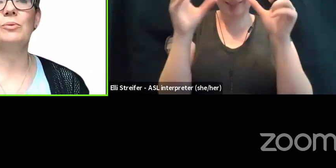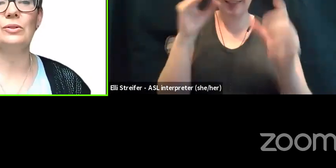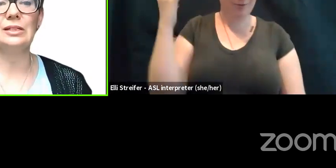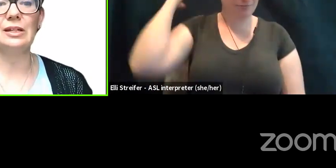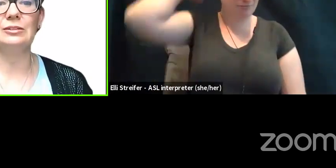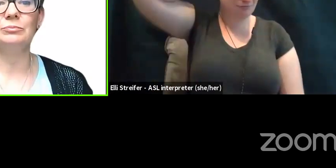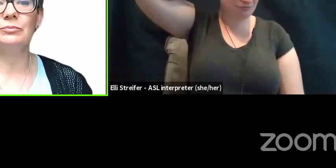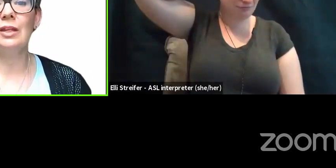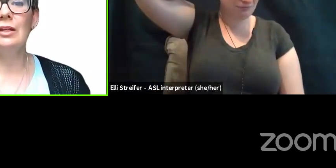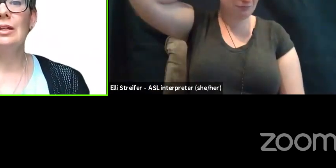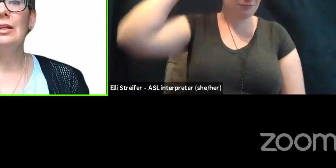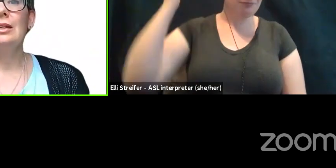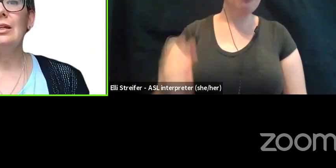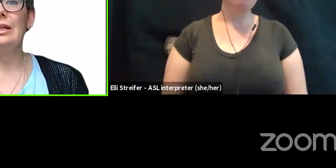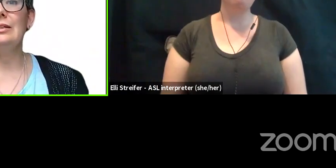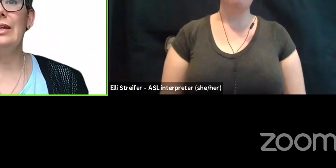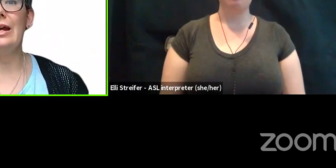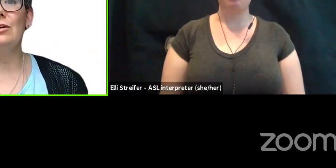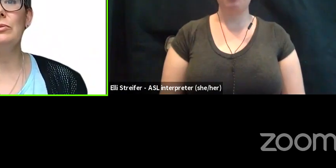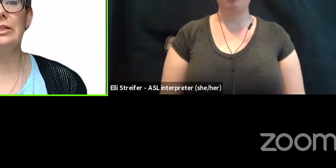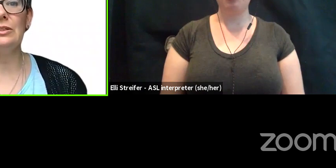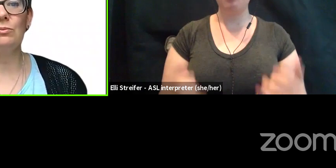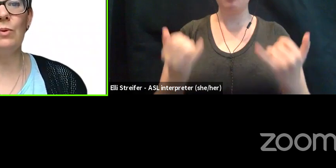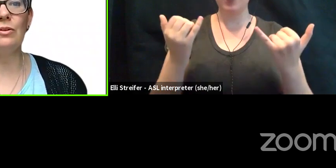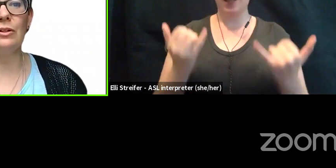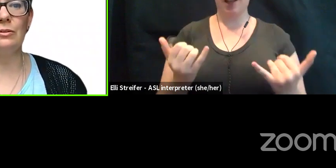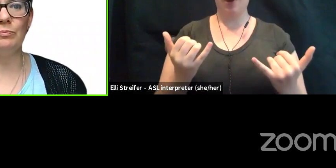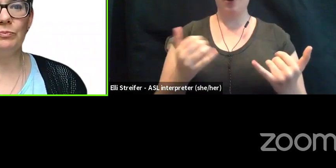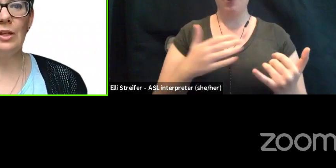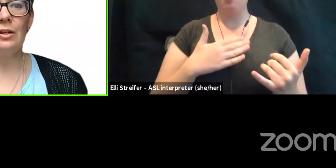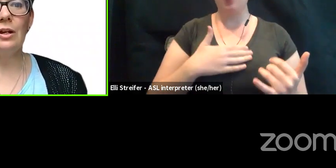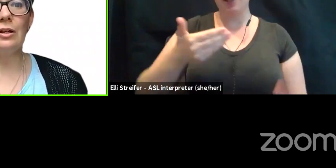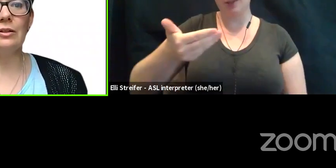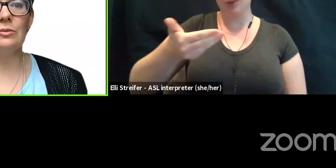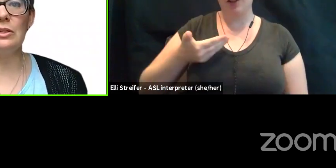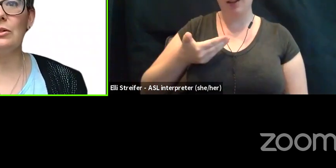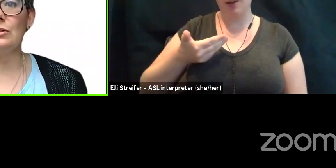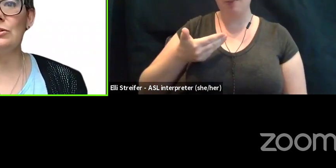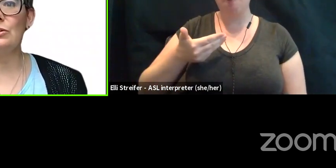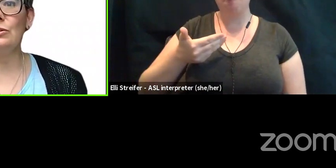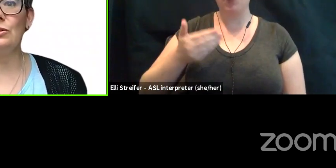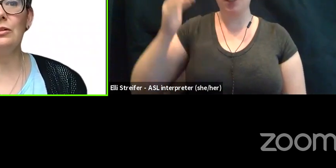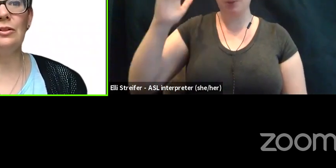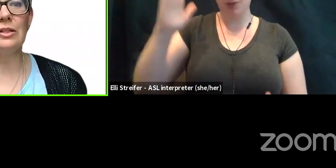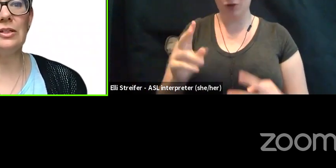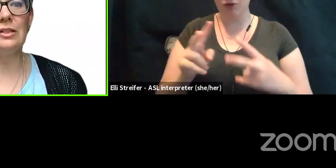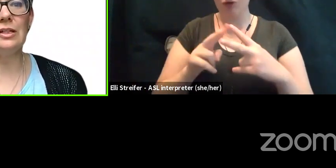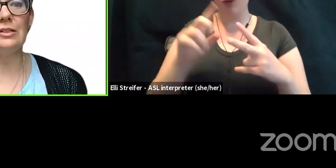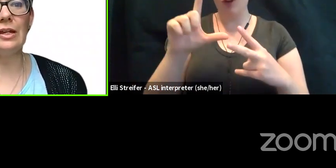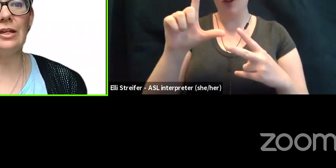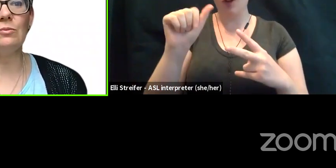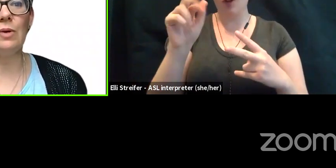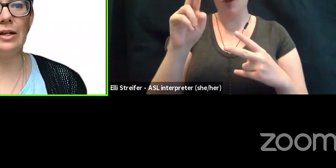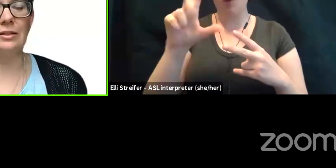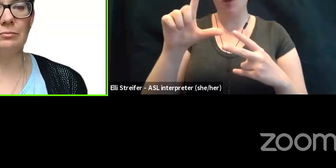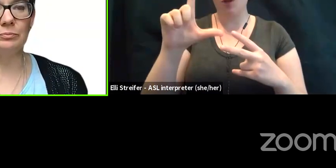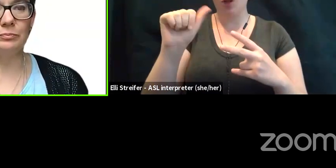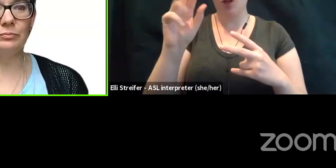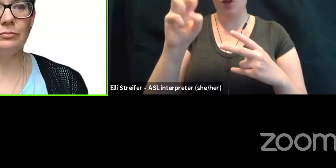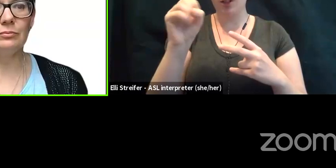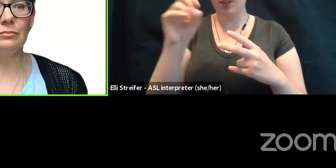into a ponytail. And now please welcome our speakers, Laurel Lawson and Diana